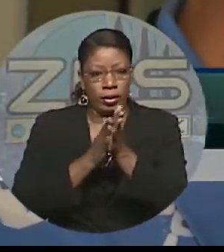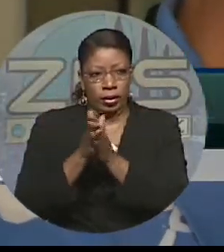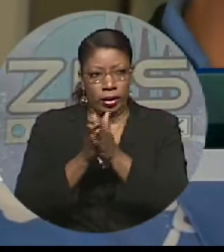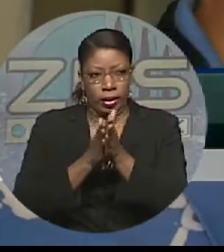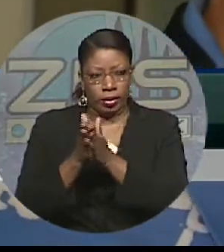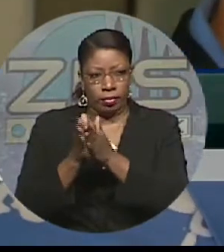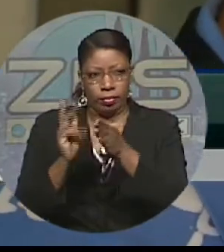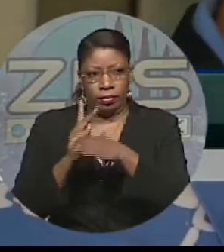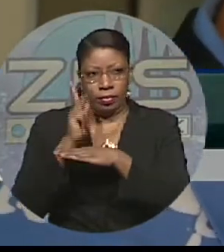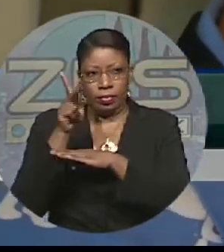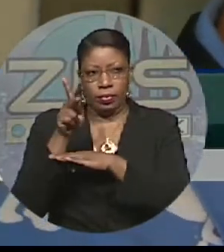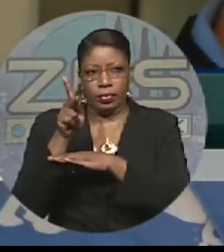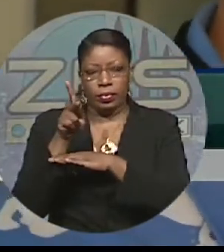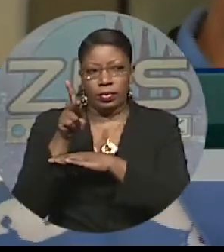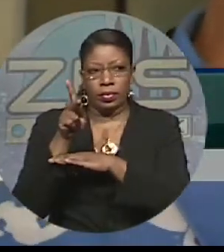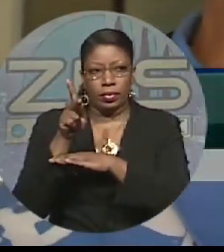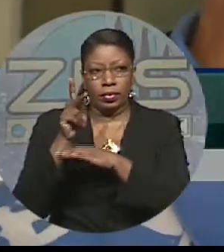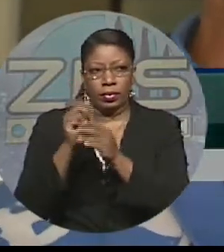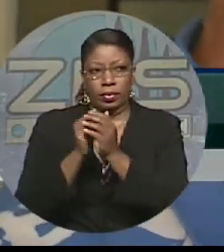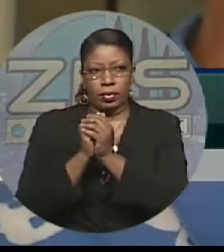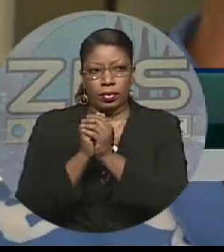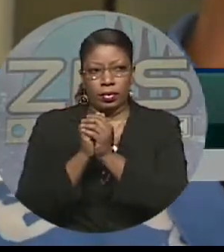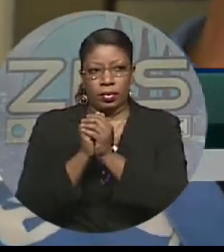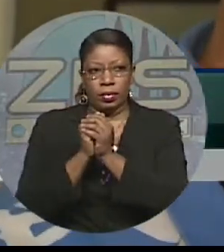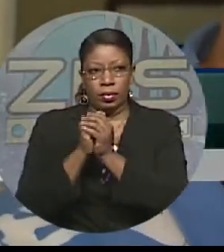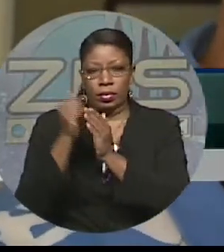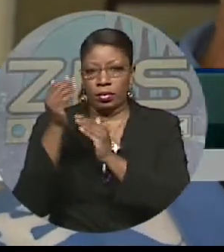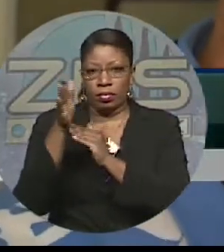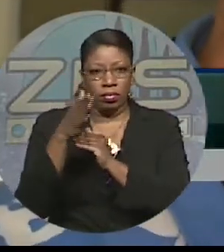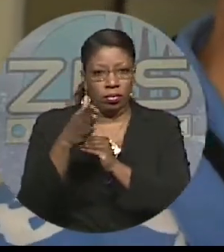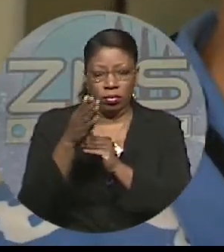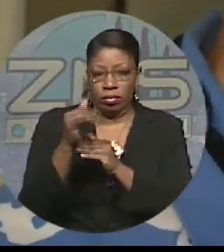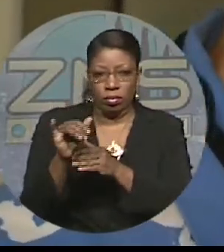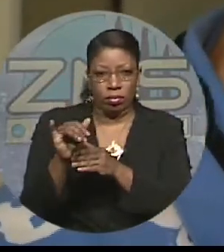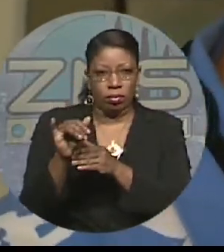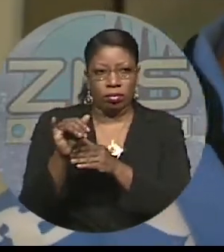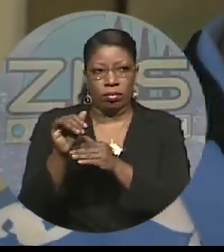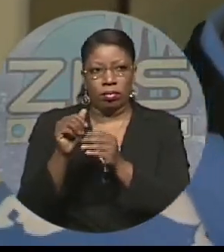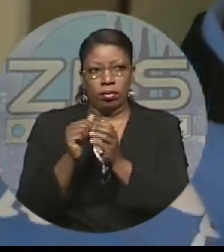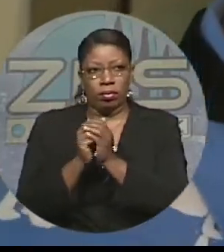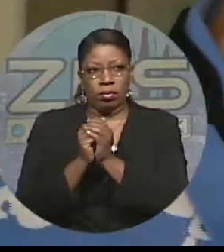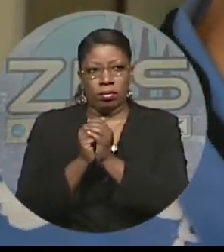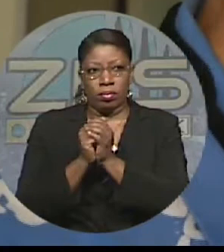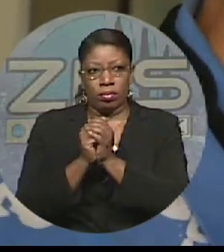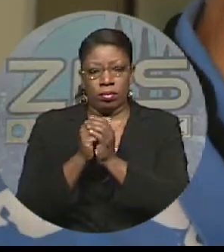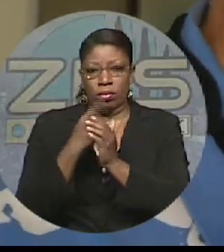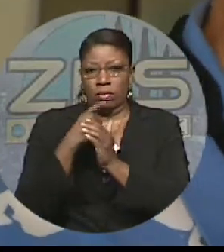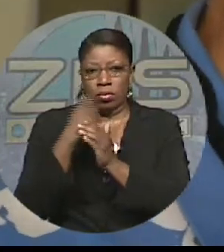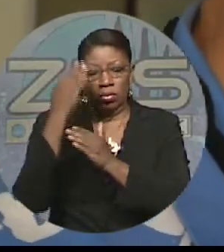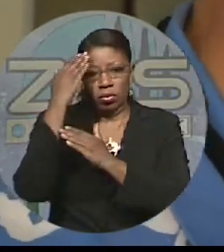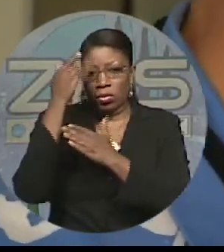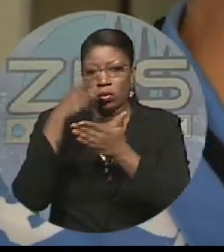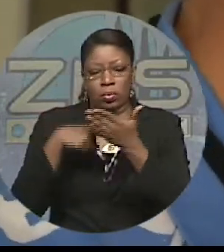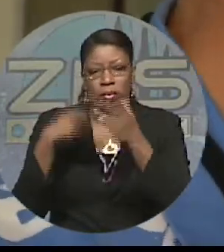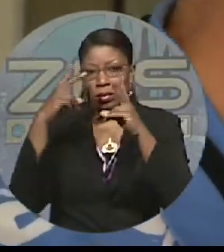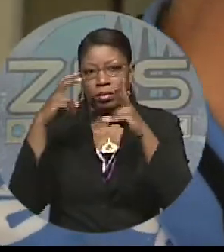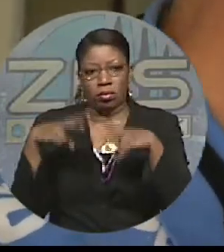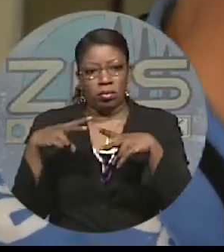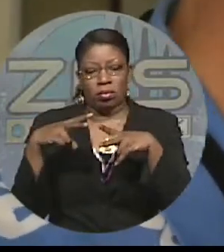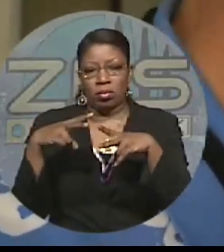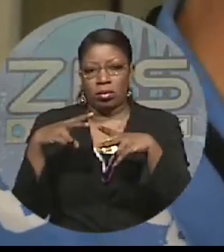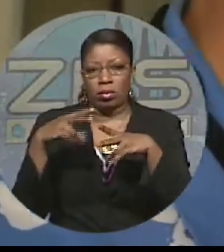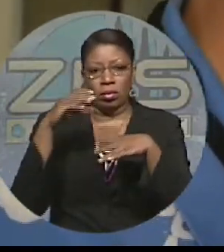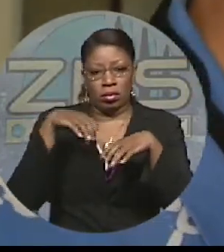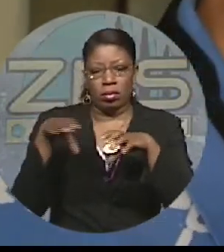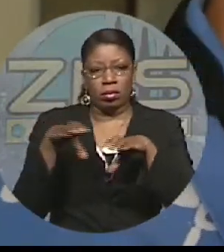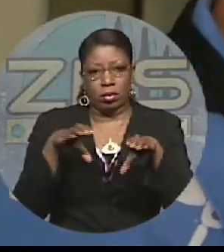from agriculture to fisheries to you know, who knows what the research could do. But you've really